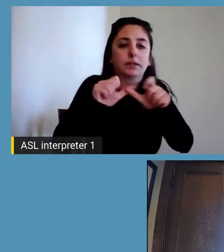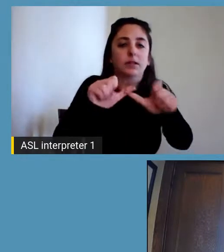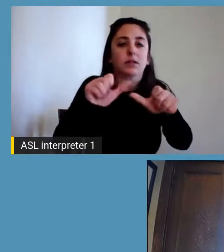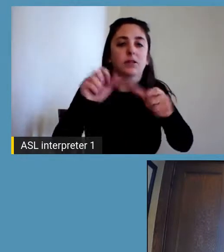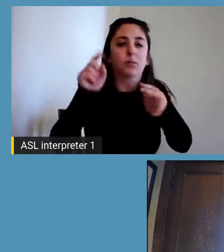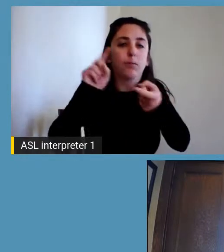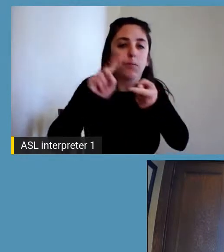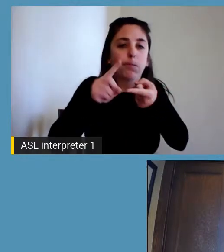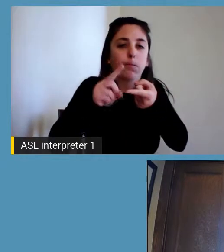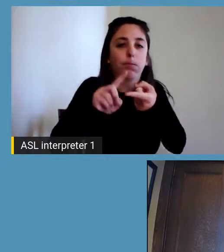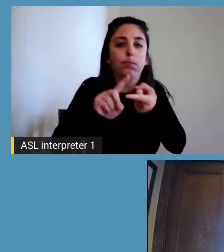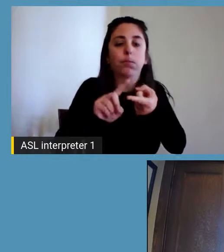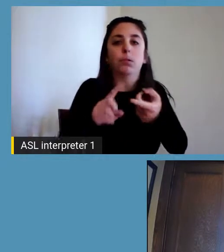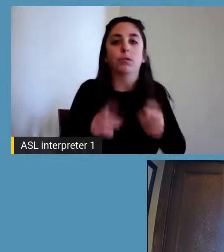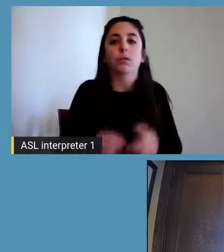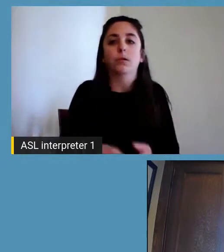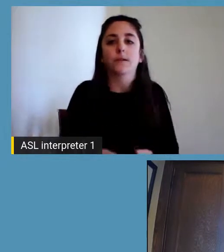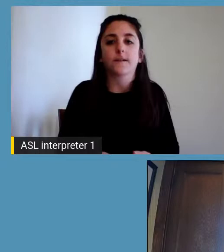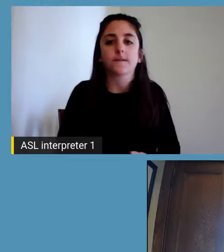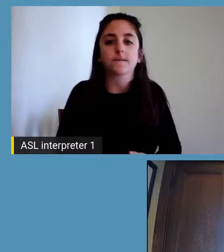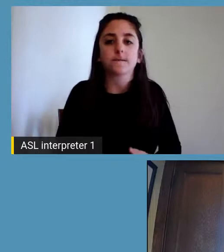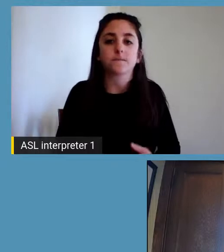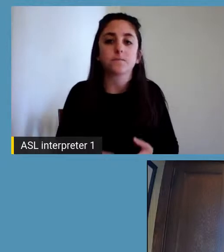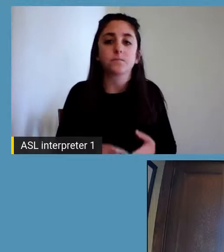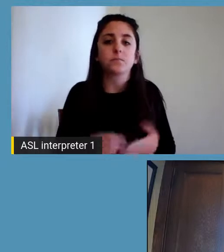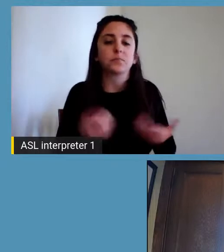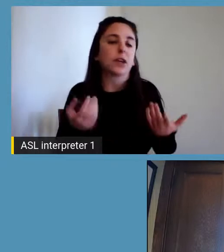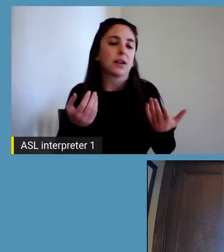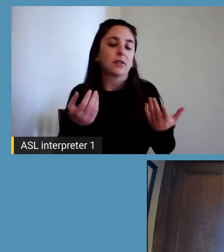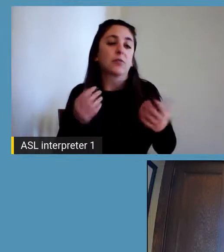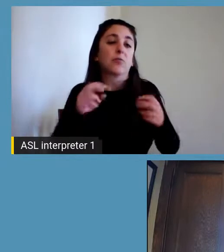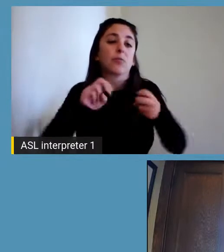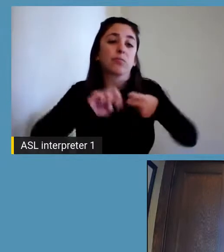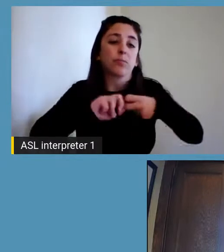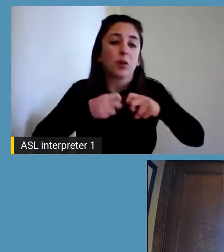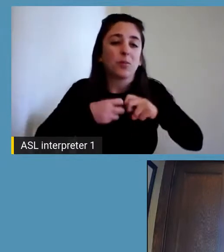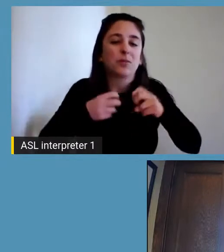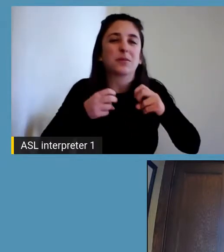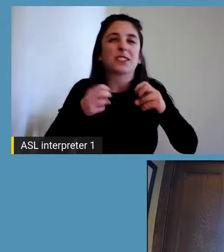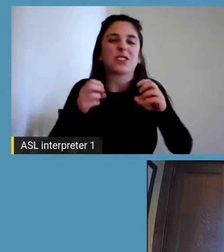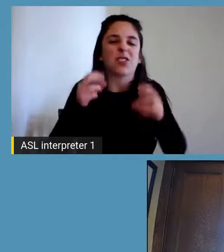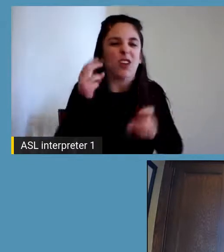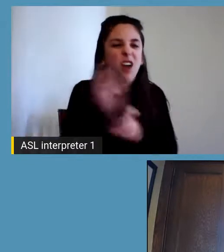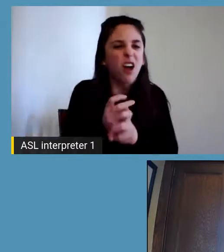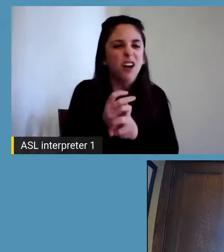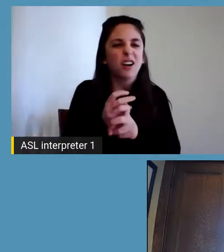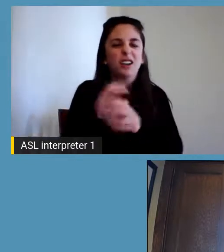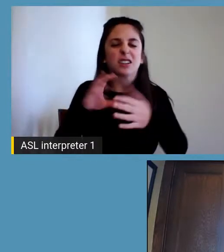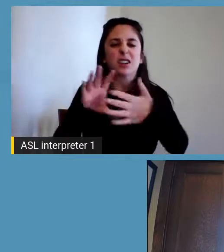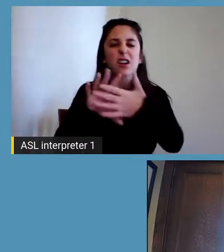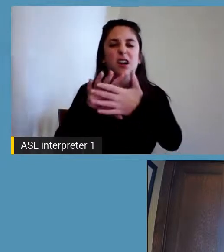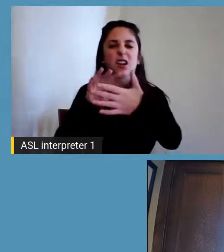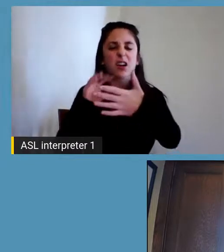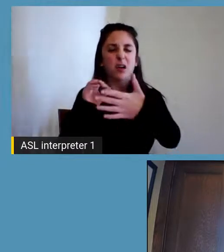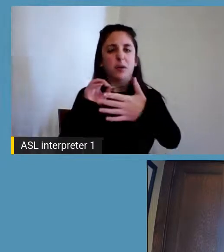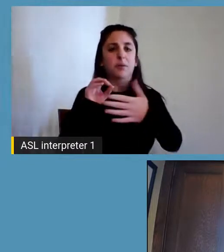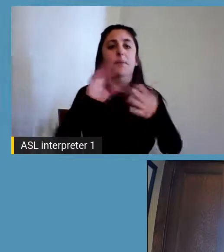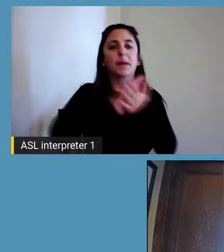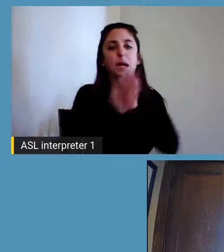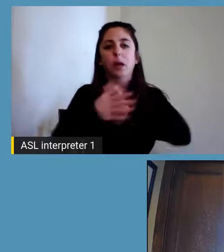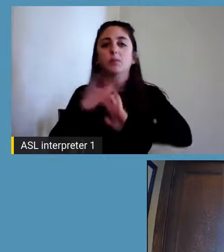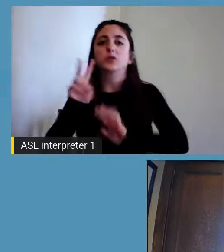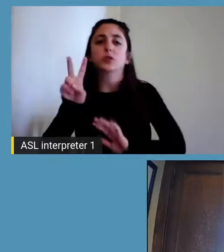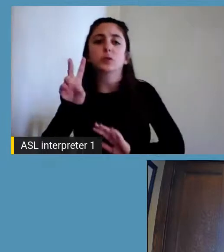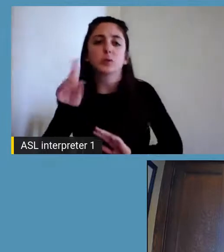only thing is that you can't quite flatten those out and recreate them. Once you, as I say, you get sort of a solid